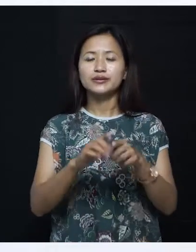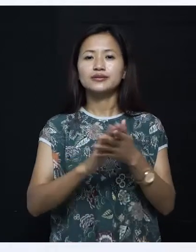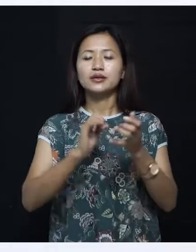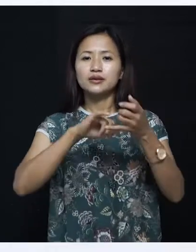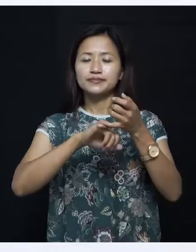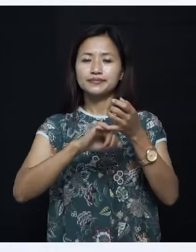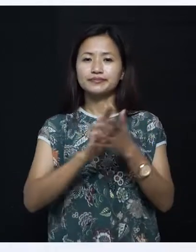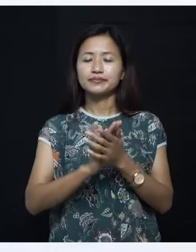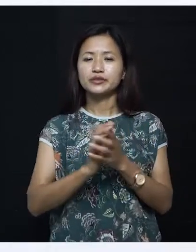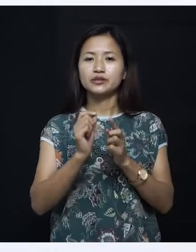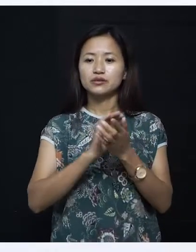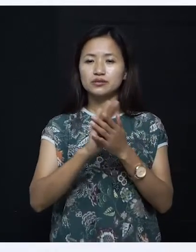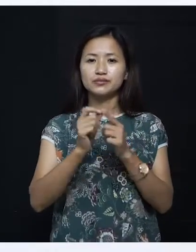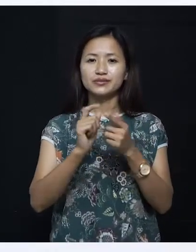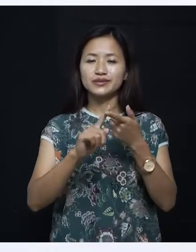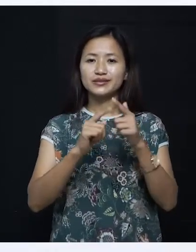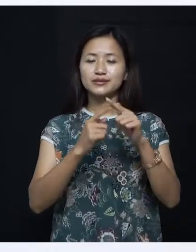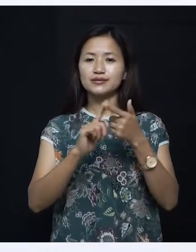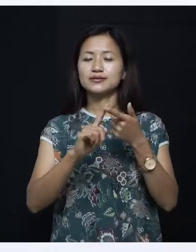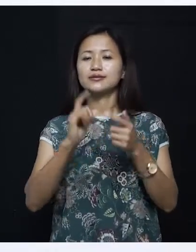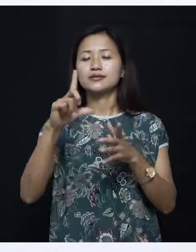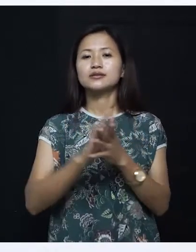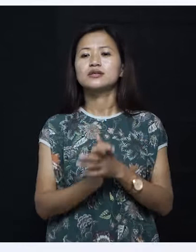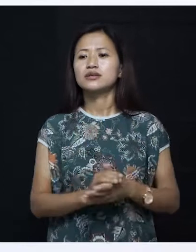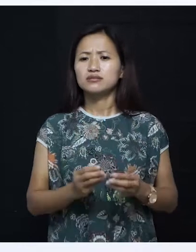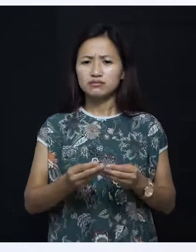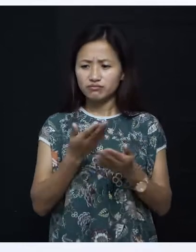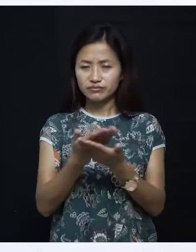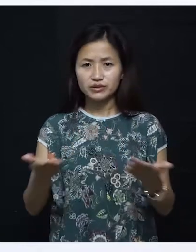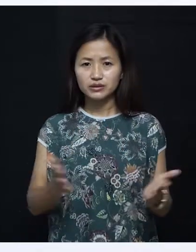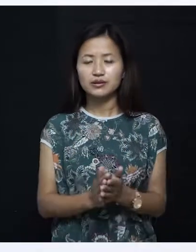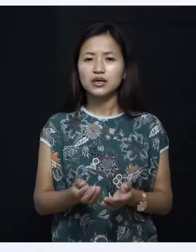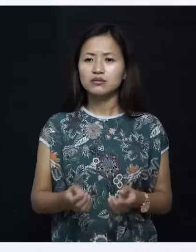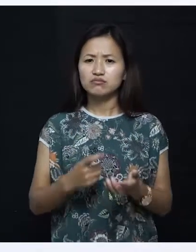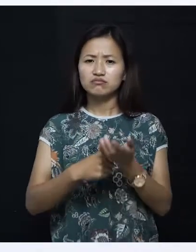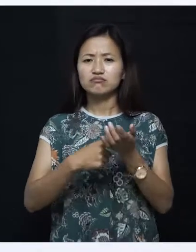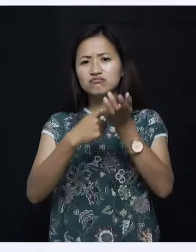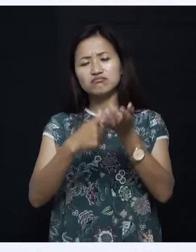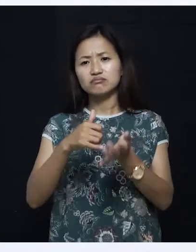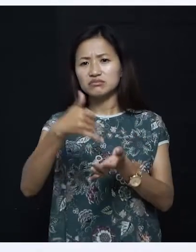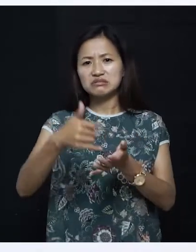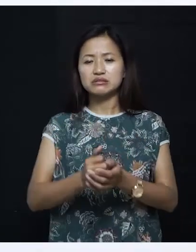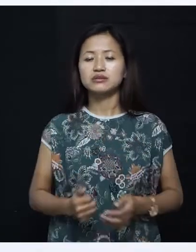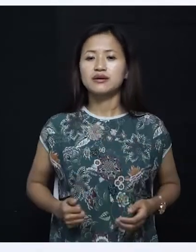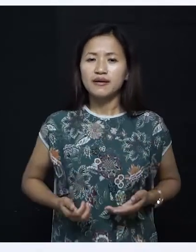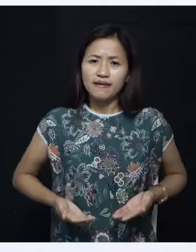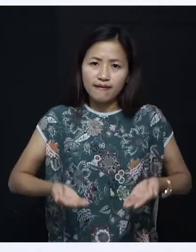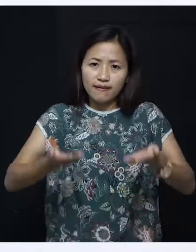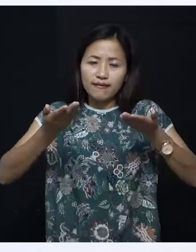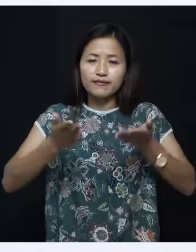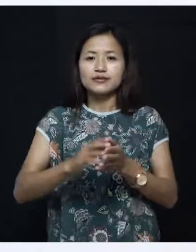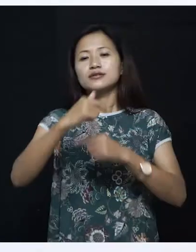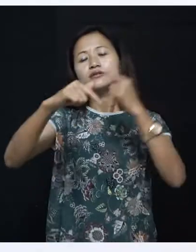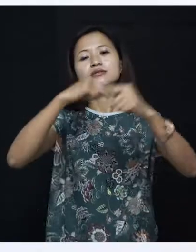and so on, and the production plus the result is heavy, so that is why it is called as the heavy